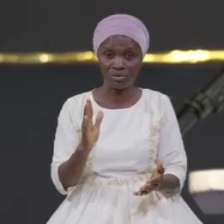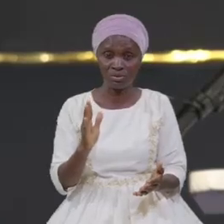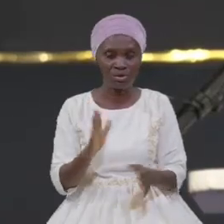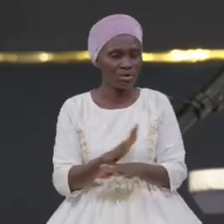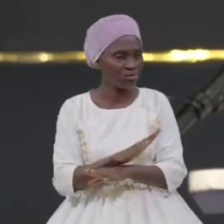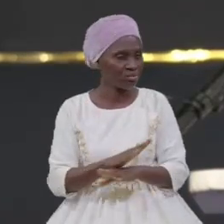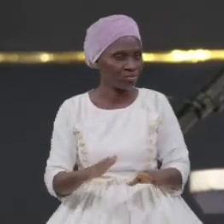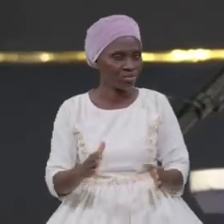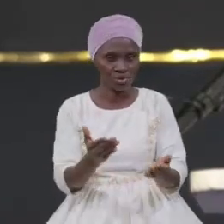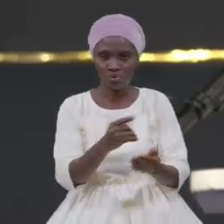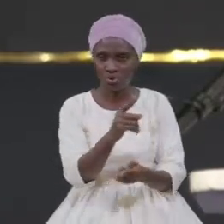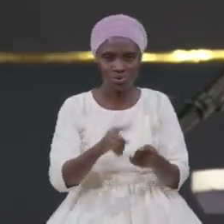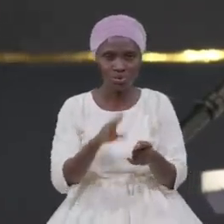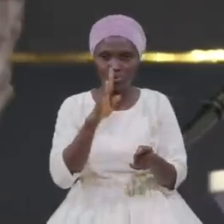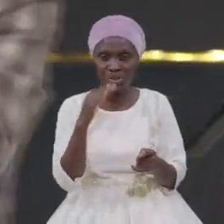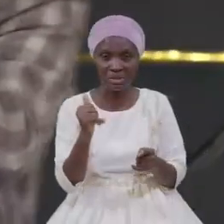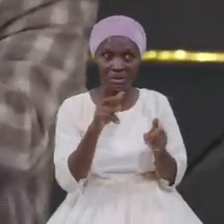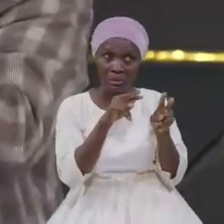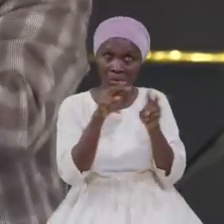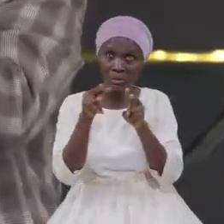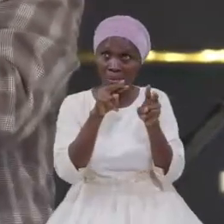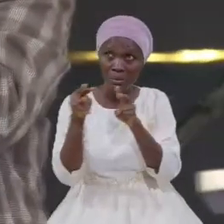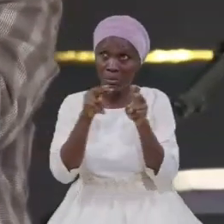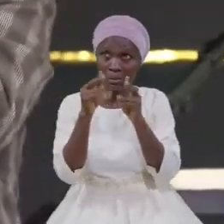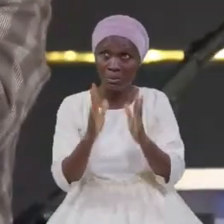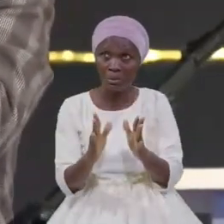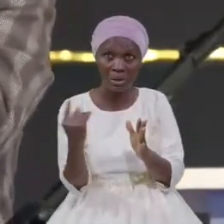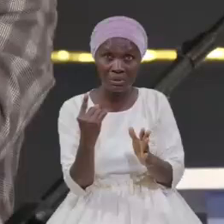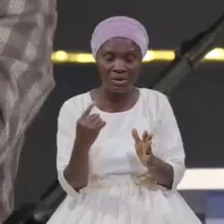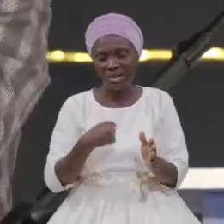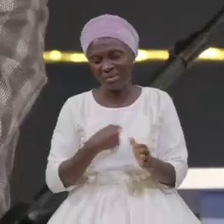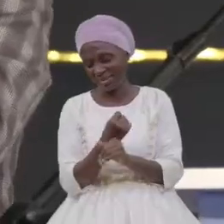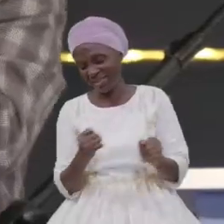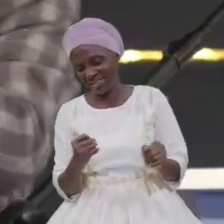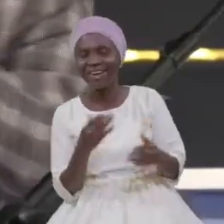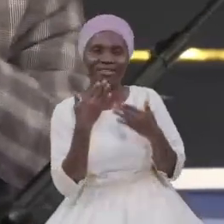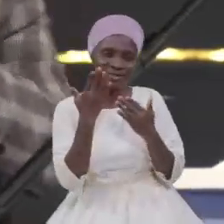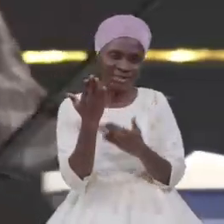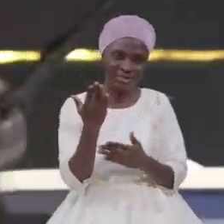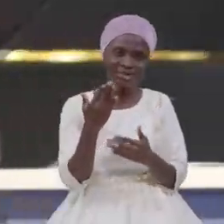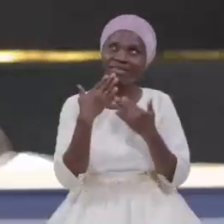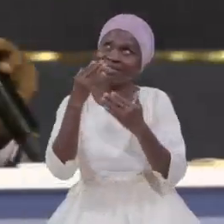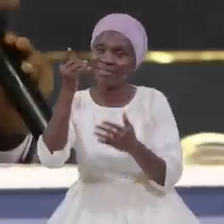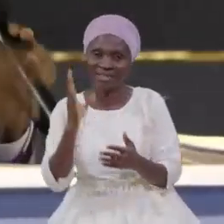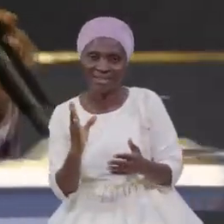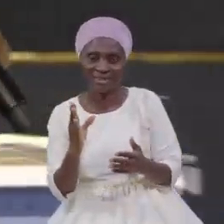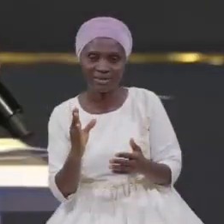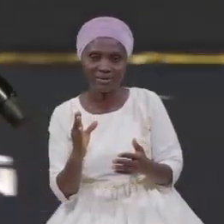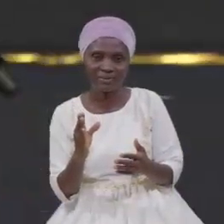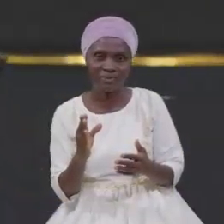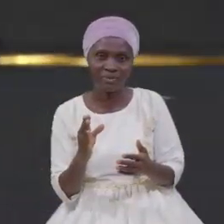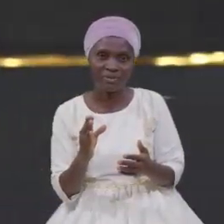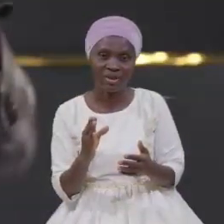a spectator. I am saved. I'm saved. Thank God I am saved. have the peace of